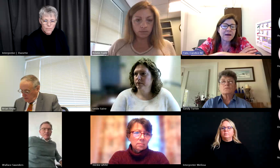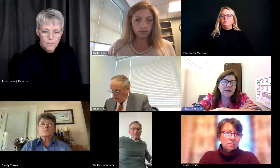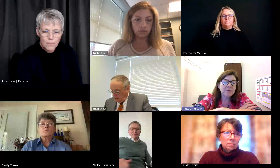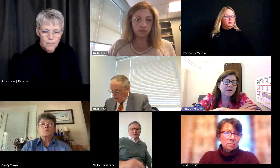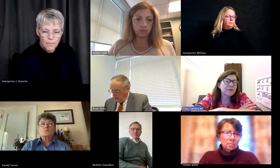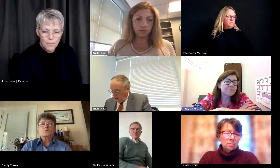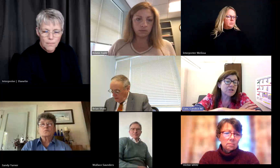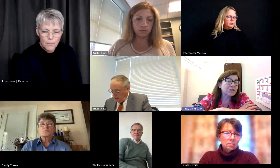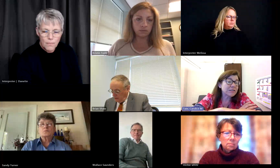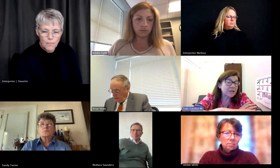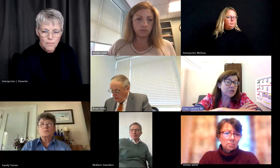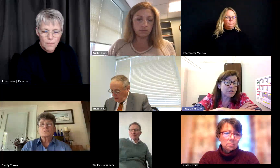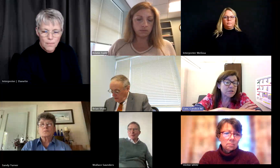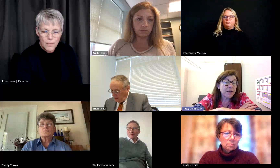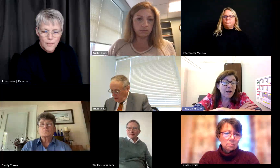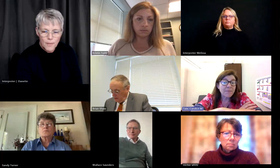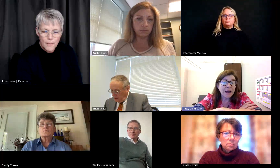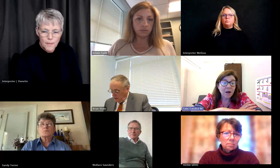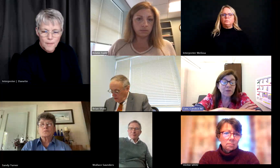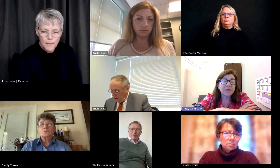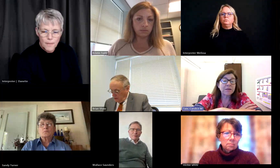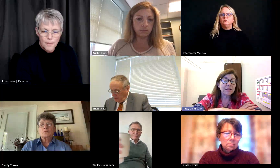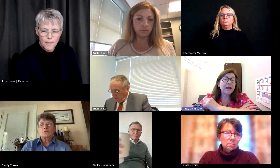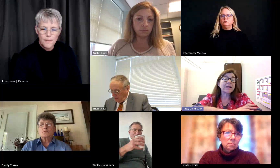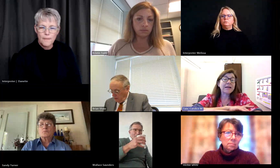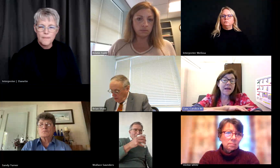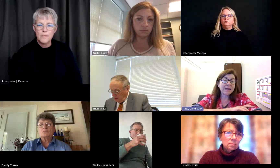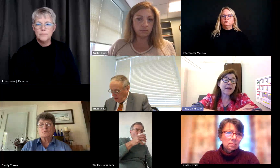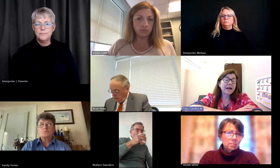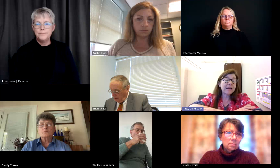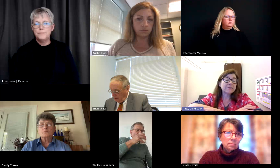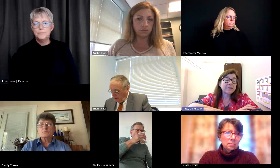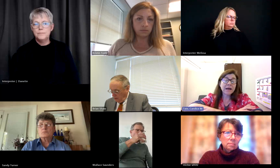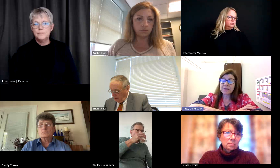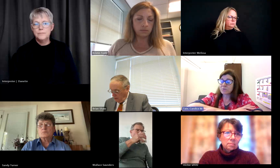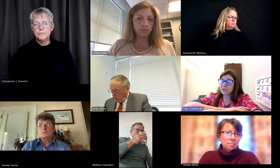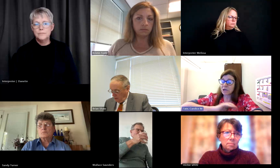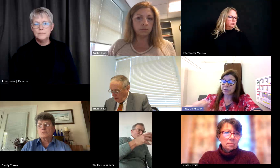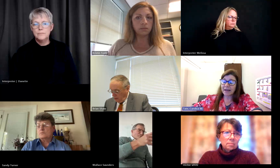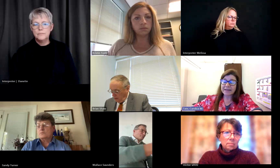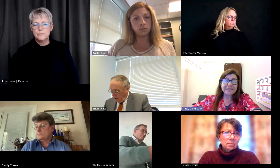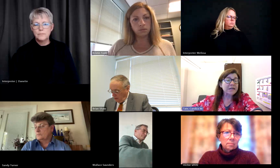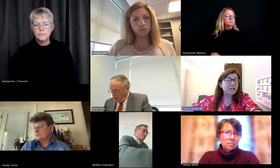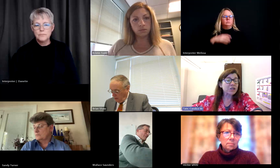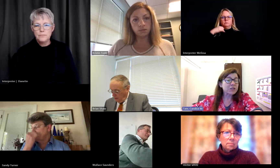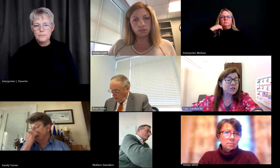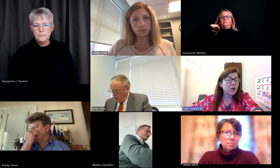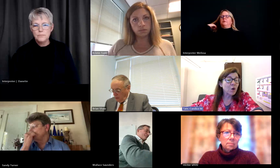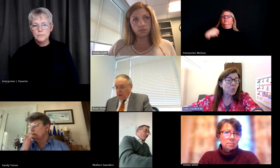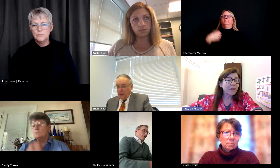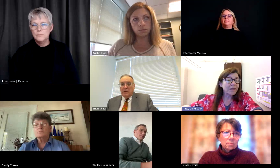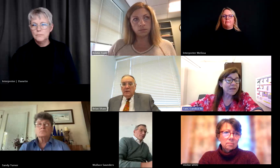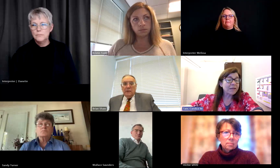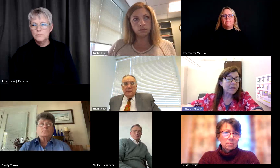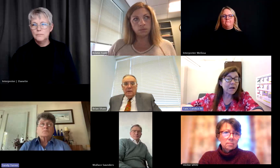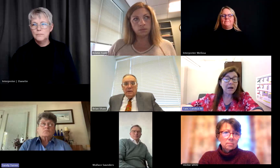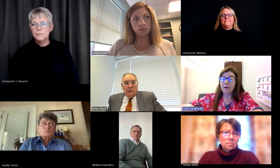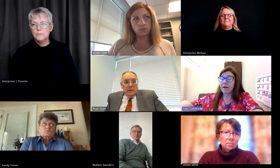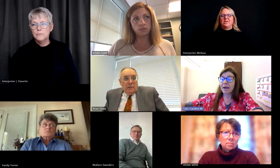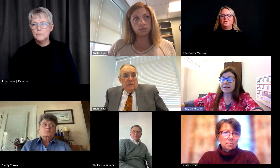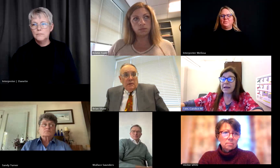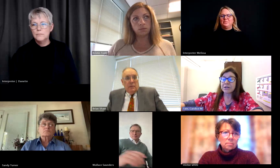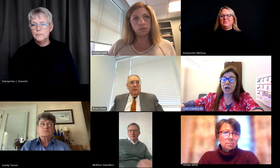and had much discussion about the candidate. And as a result of that discussion,